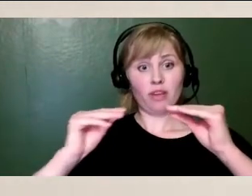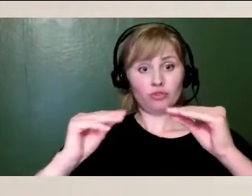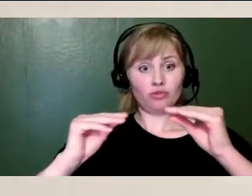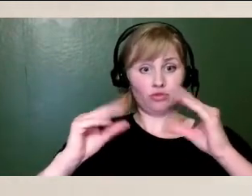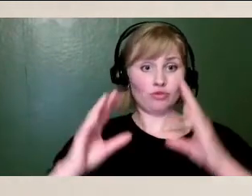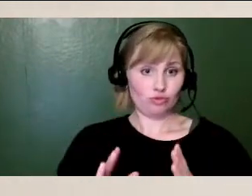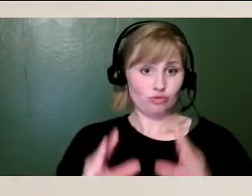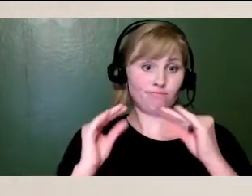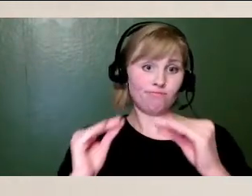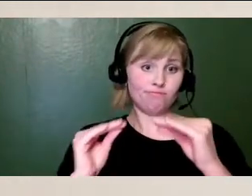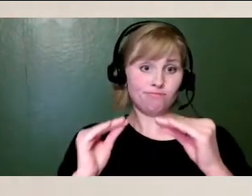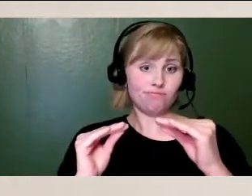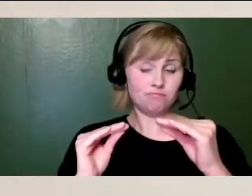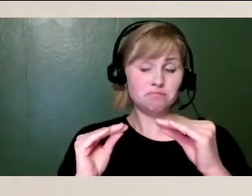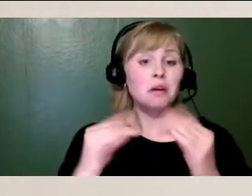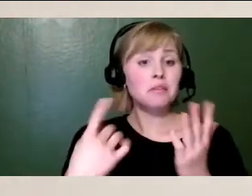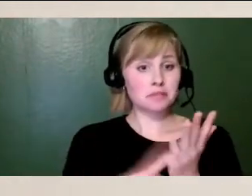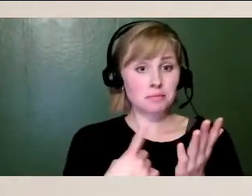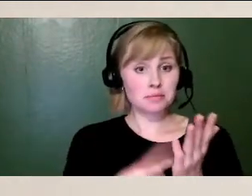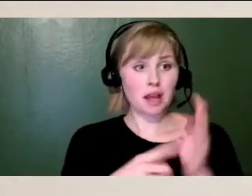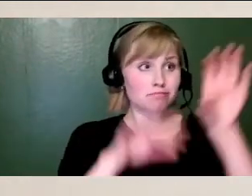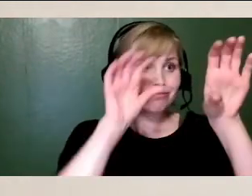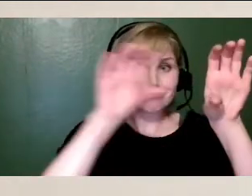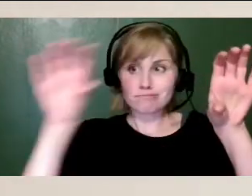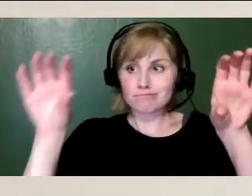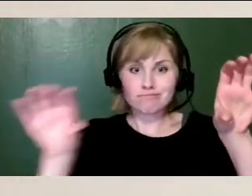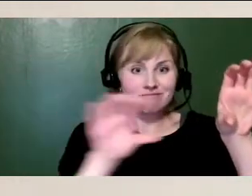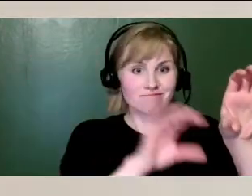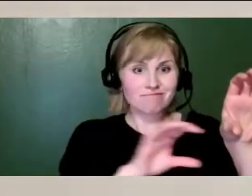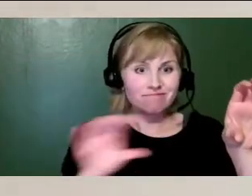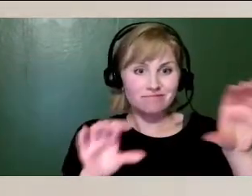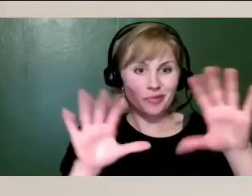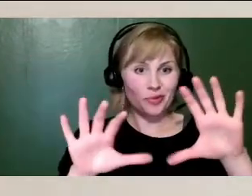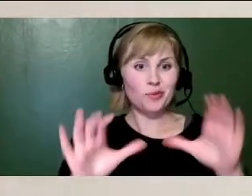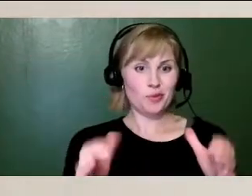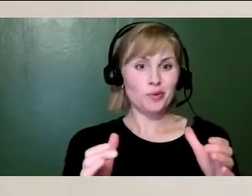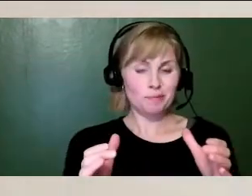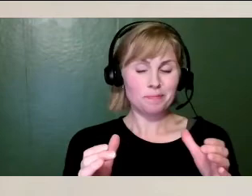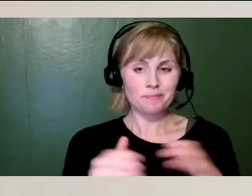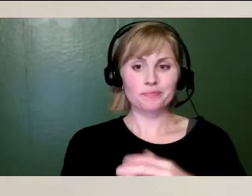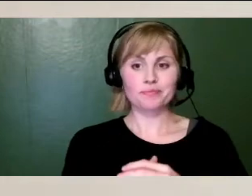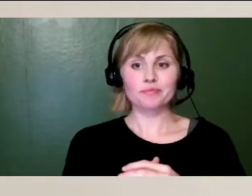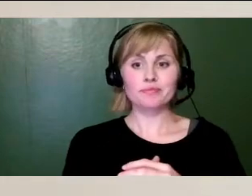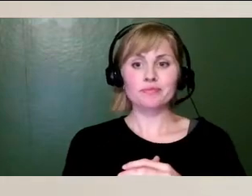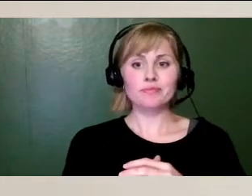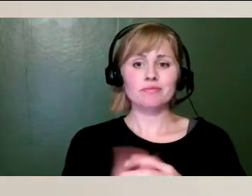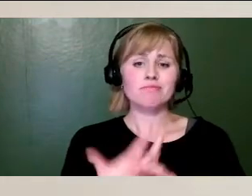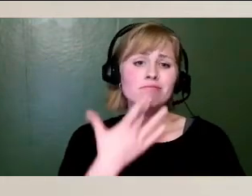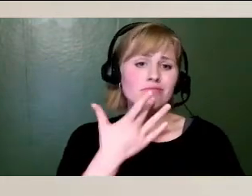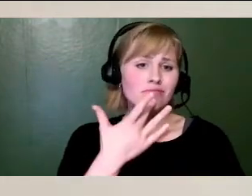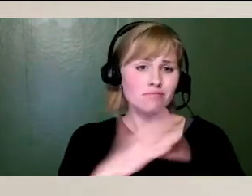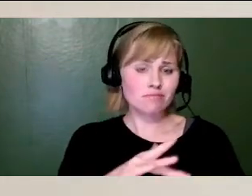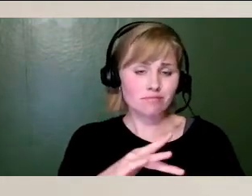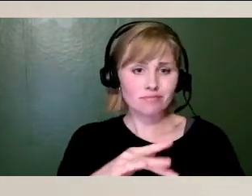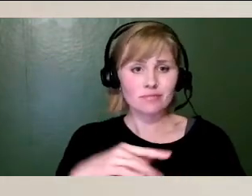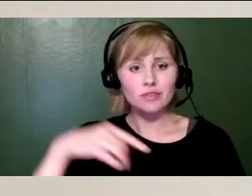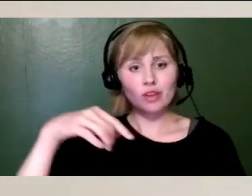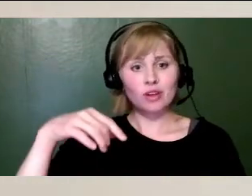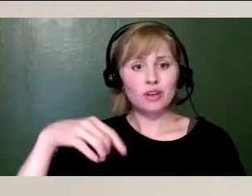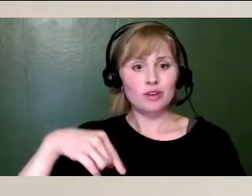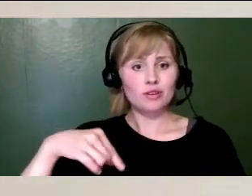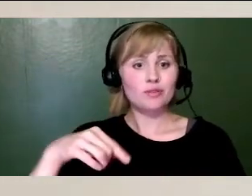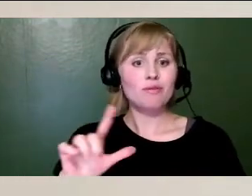about. The Zoom fatigue is inevitable, but the QL admin were receptive and flexible, and as soon as we were able to do